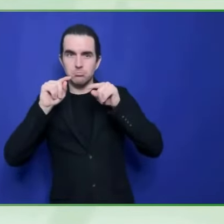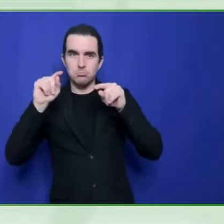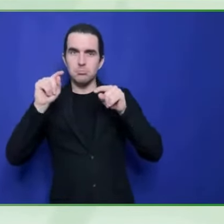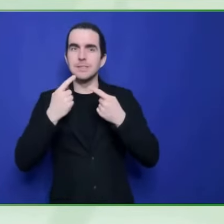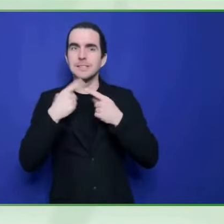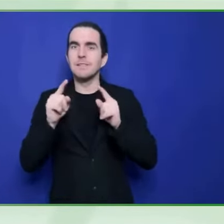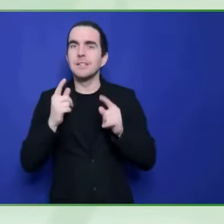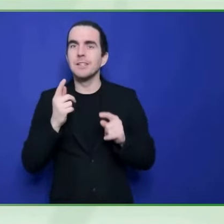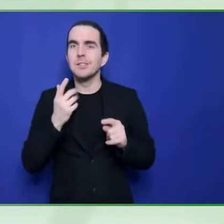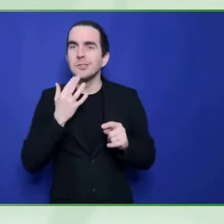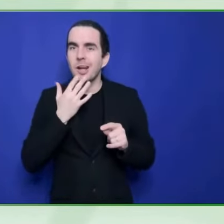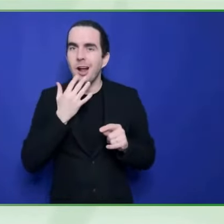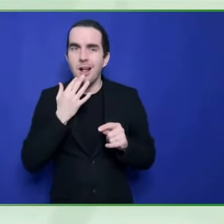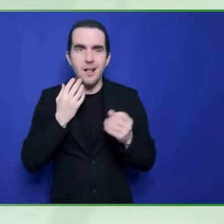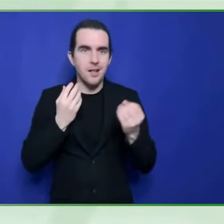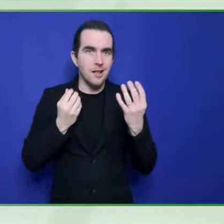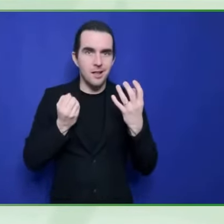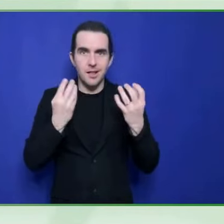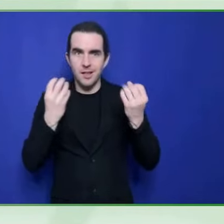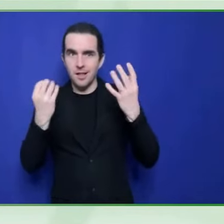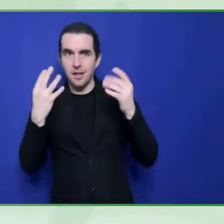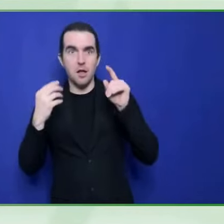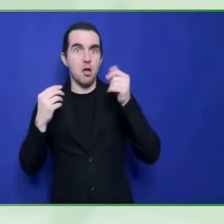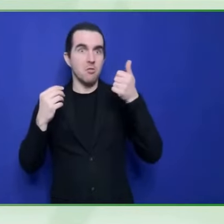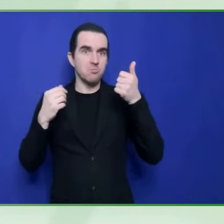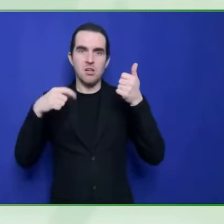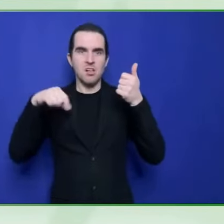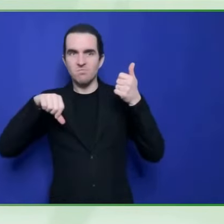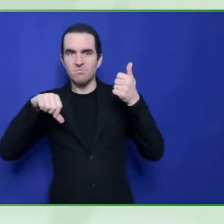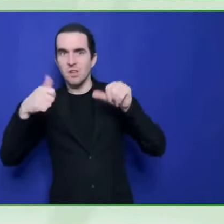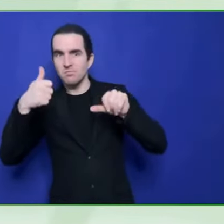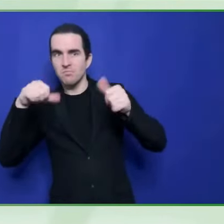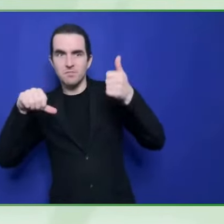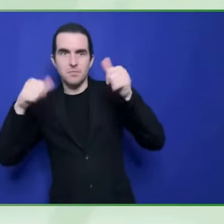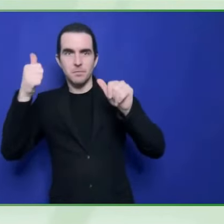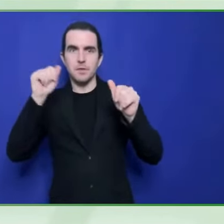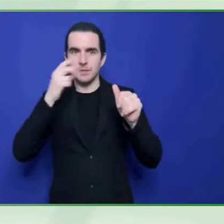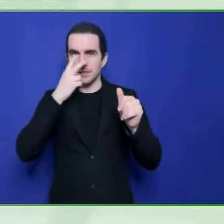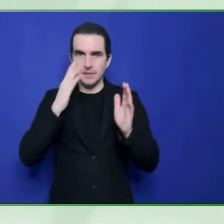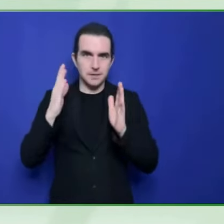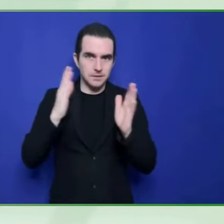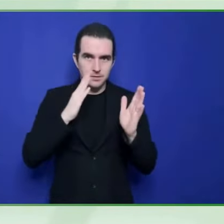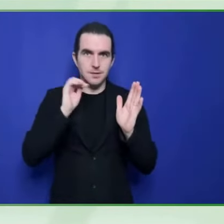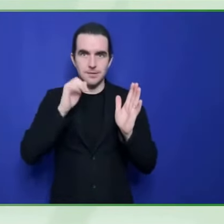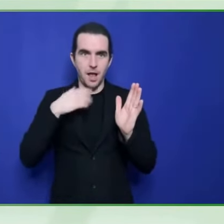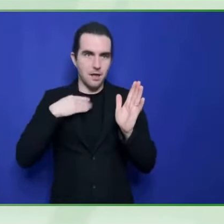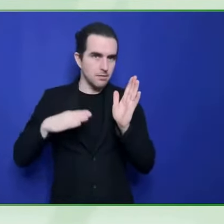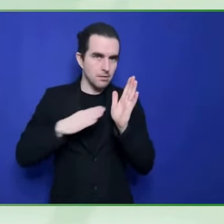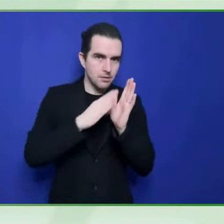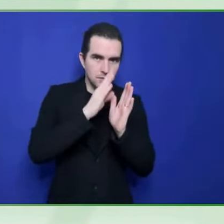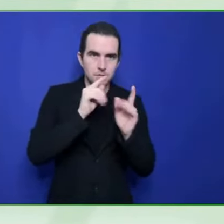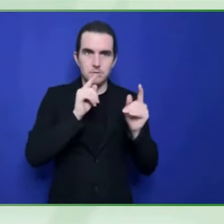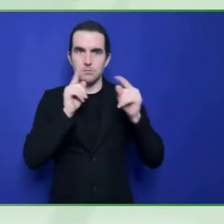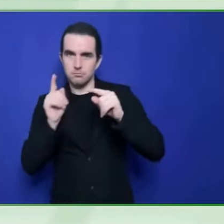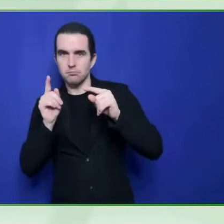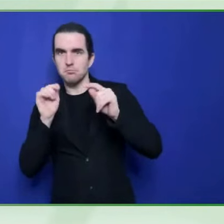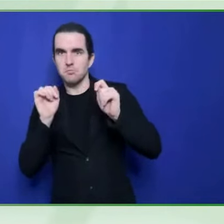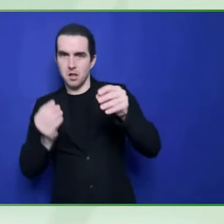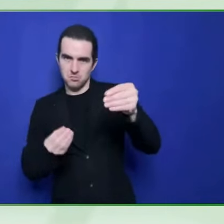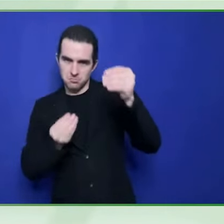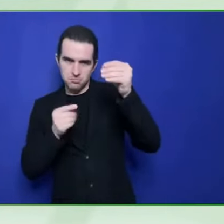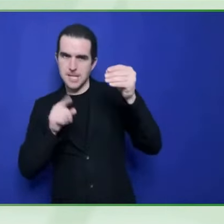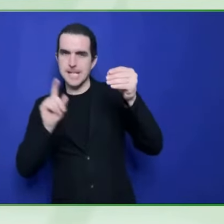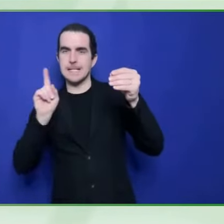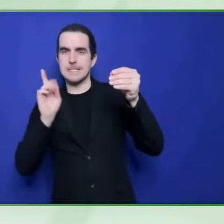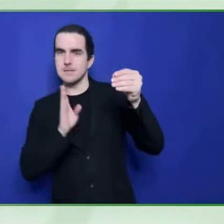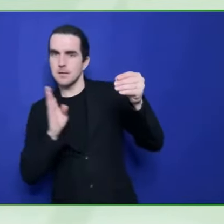So as they change their preferences, the color of the sidewalk might change. So if I say that my uphill steepness above